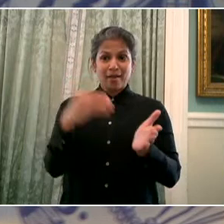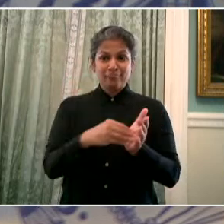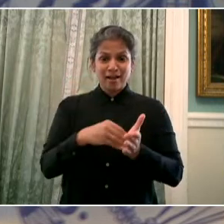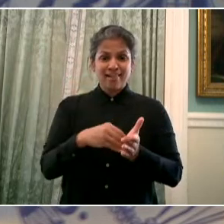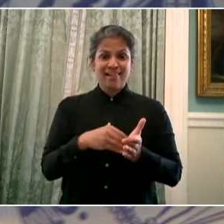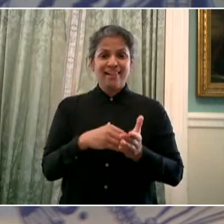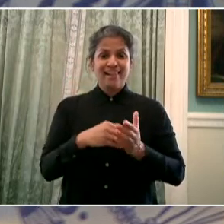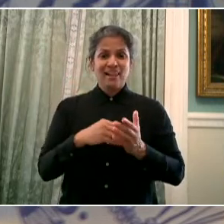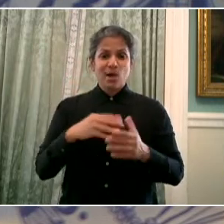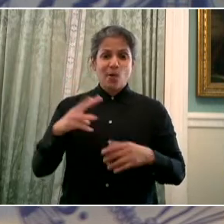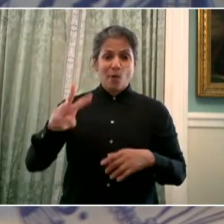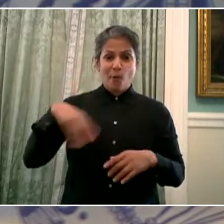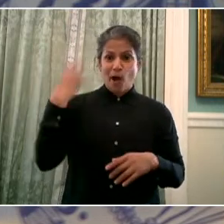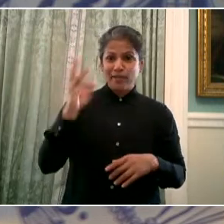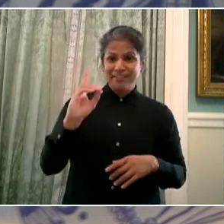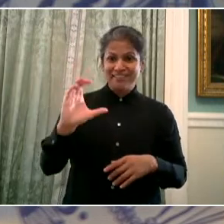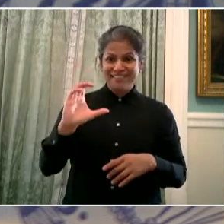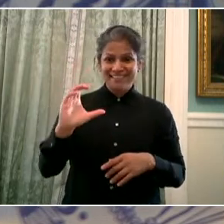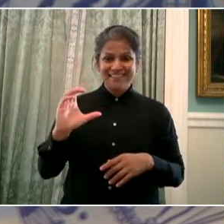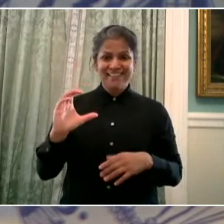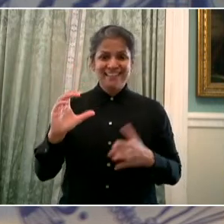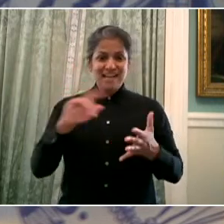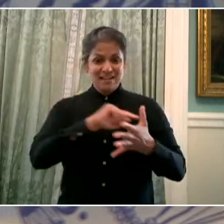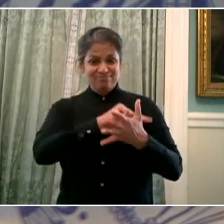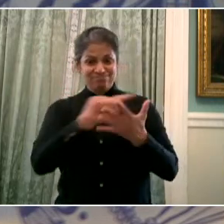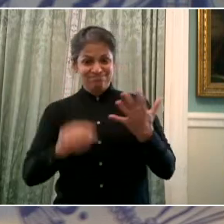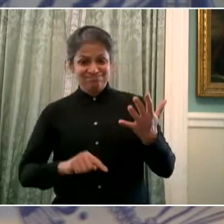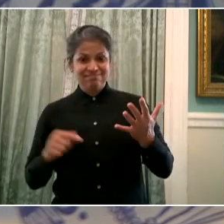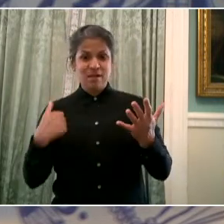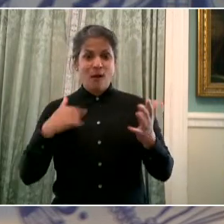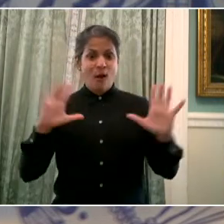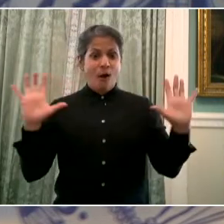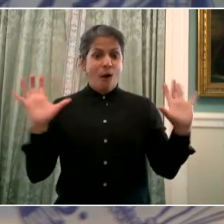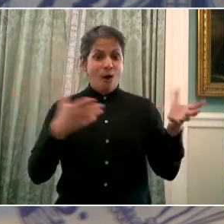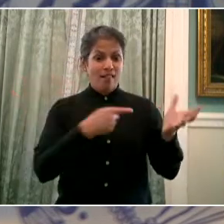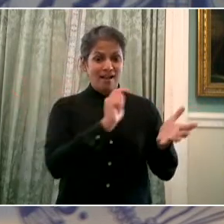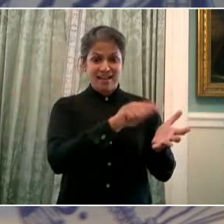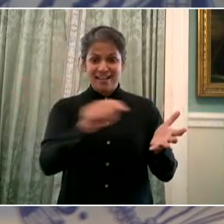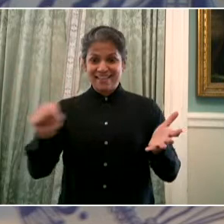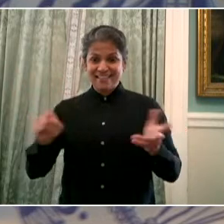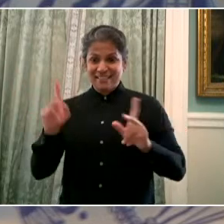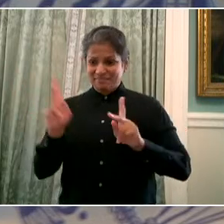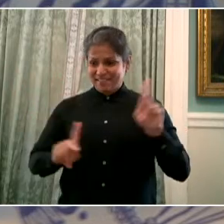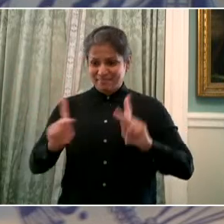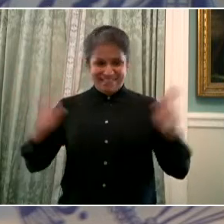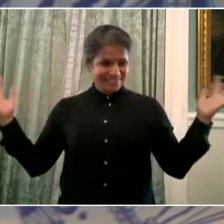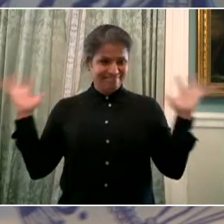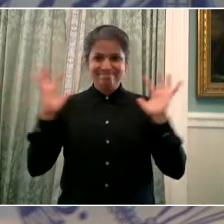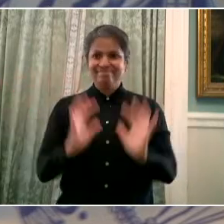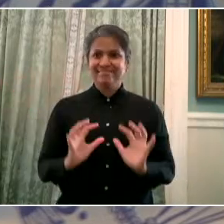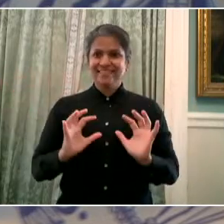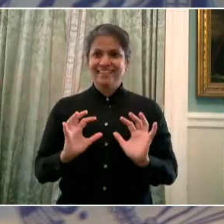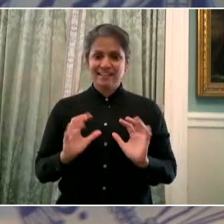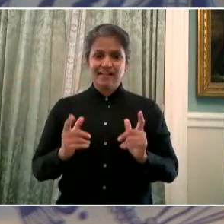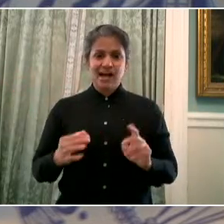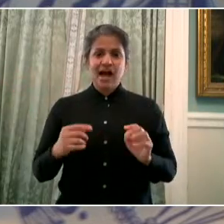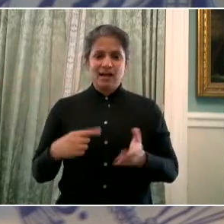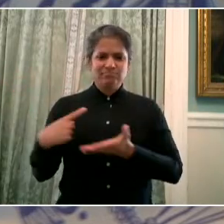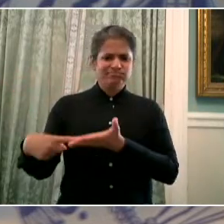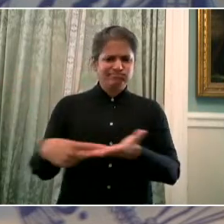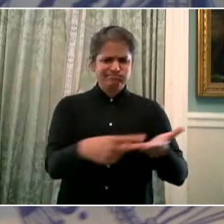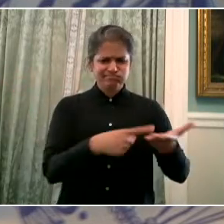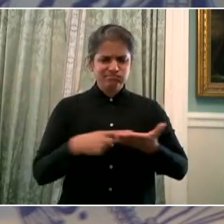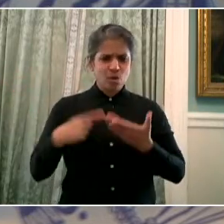the global climate crisis and the public health emergency. Here in the city, that work is handled by the Mayor's Office of Climate and